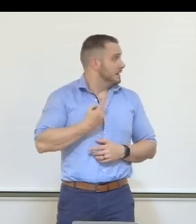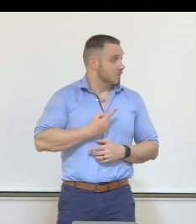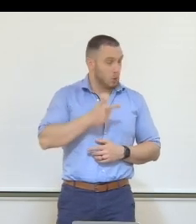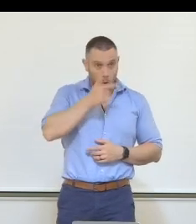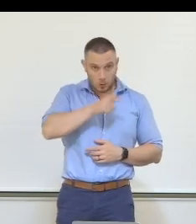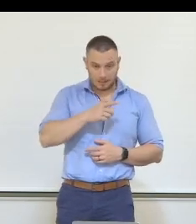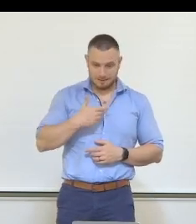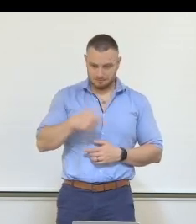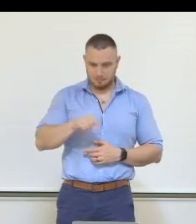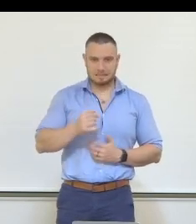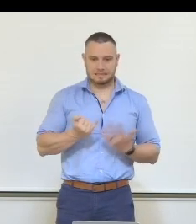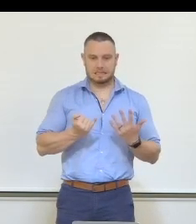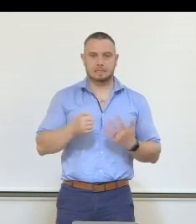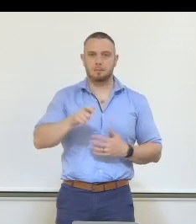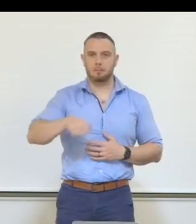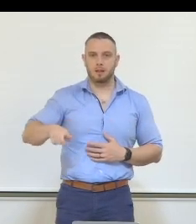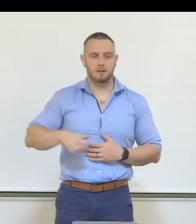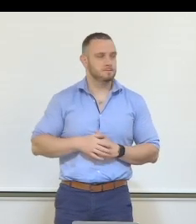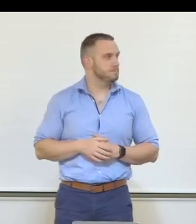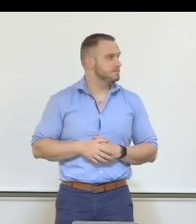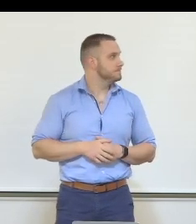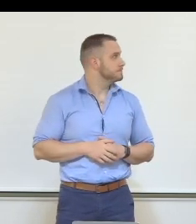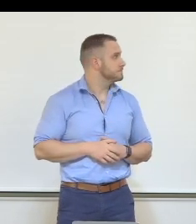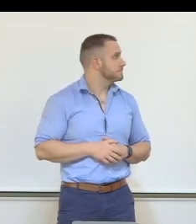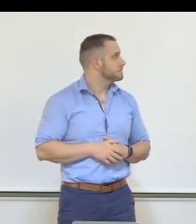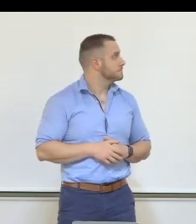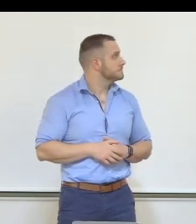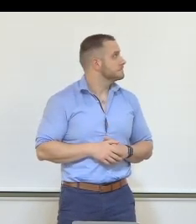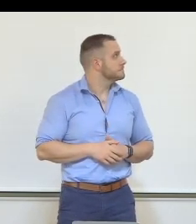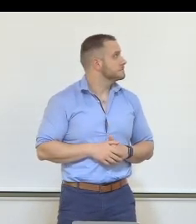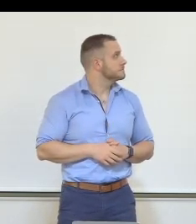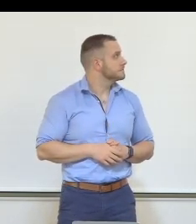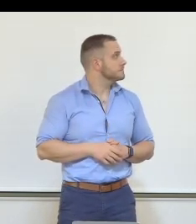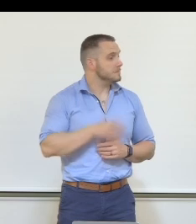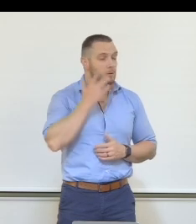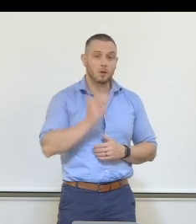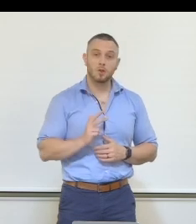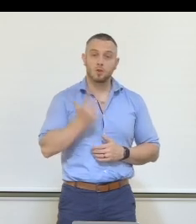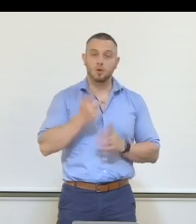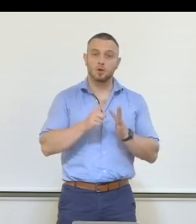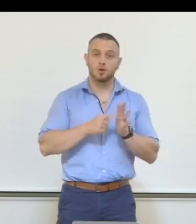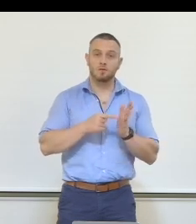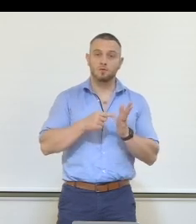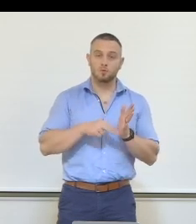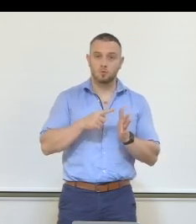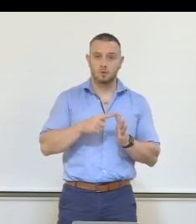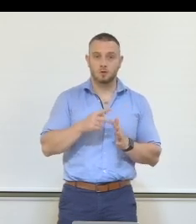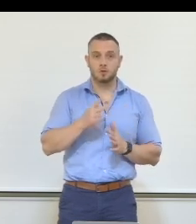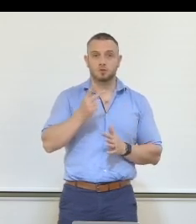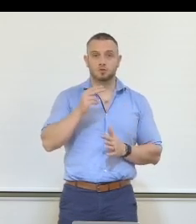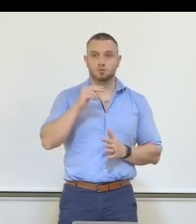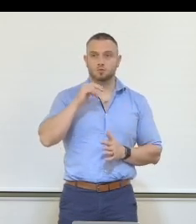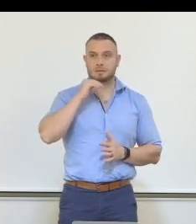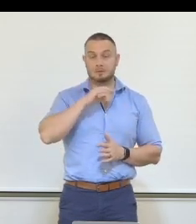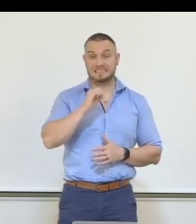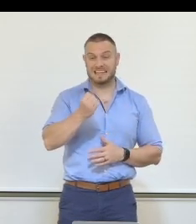one of the 6 members. And on the 3rd of June 2010, 14